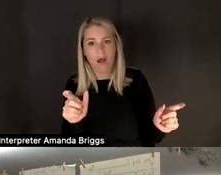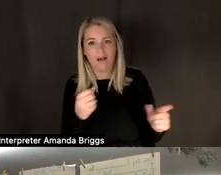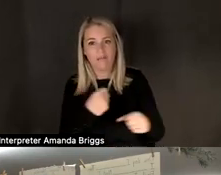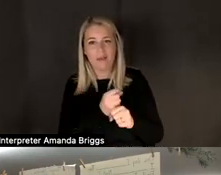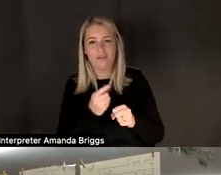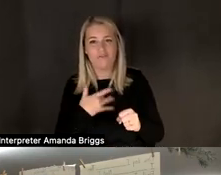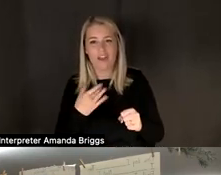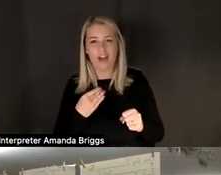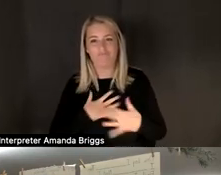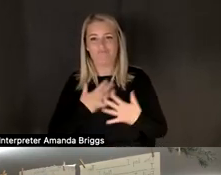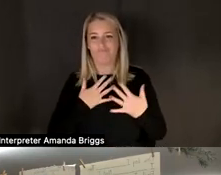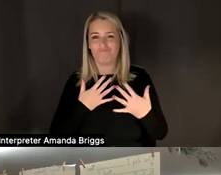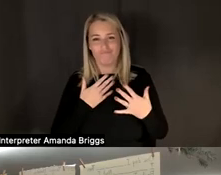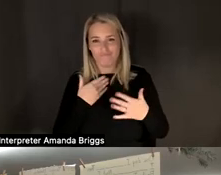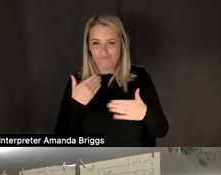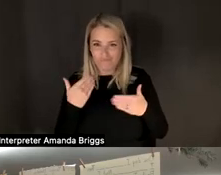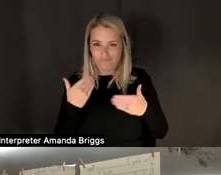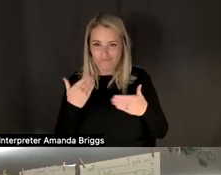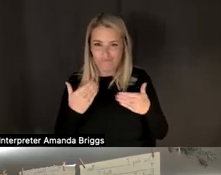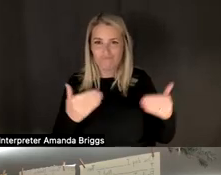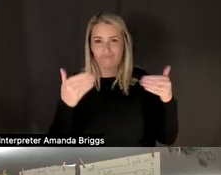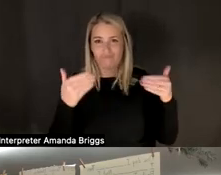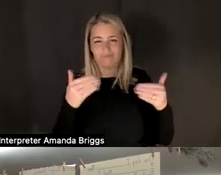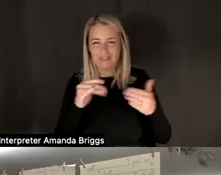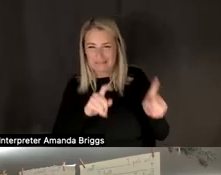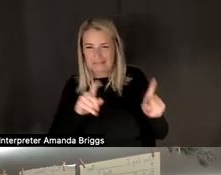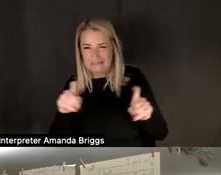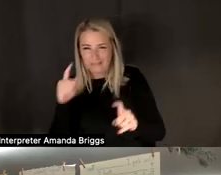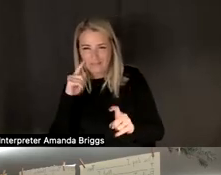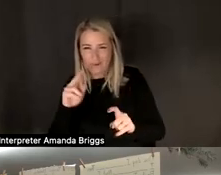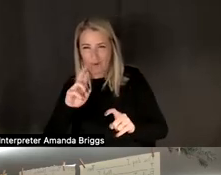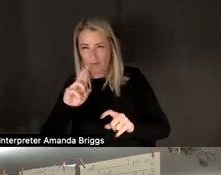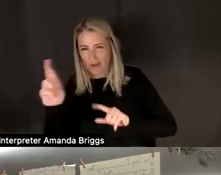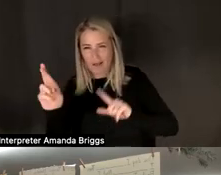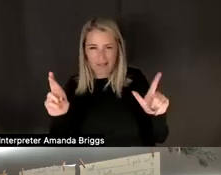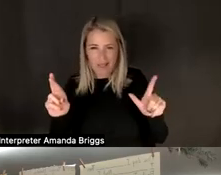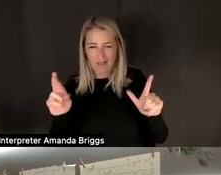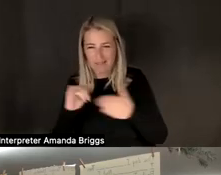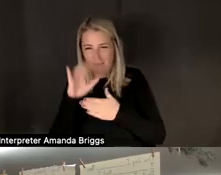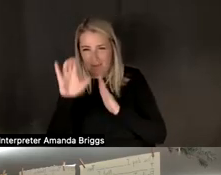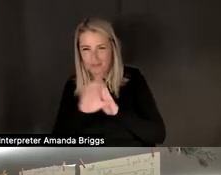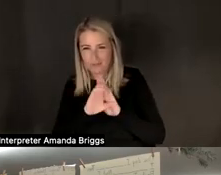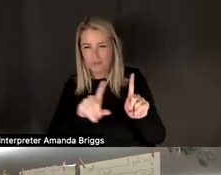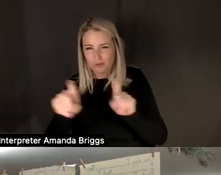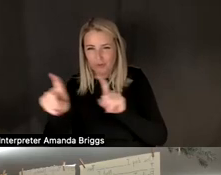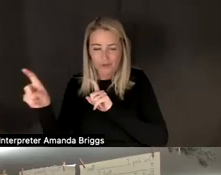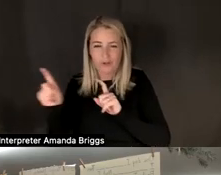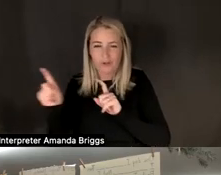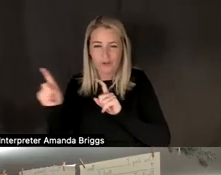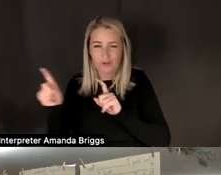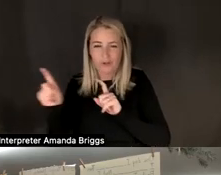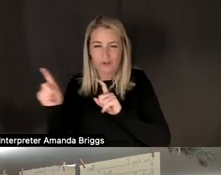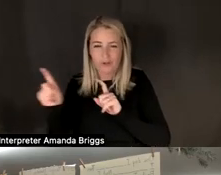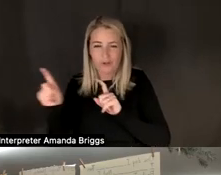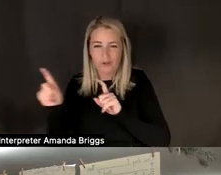we're doing the brain gymnastics. Let's make sure when we're doing sounding out, we are matching our